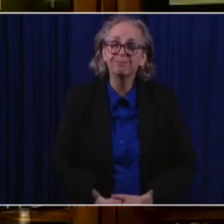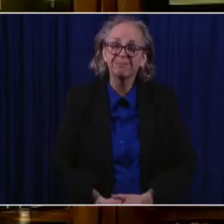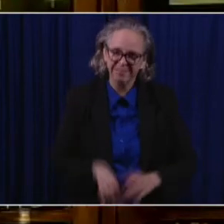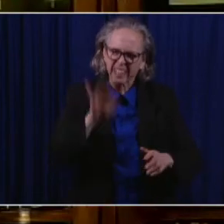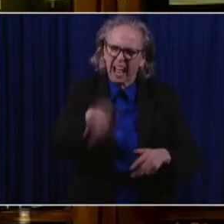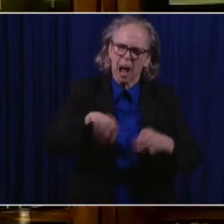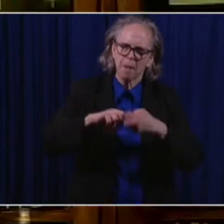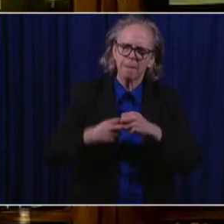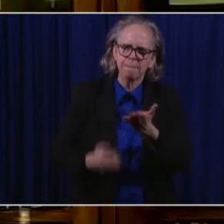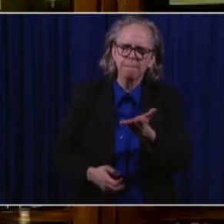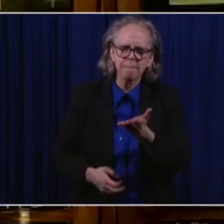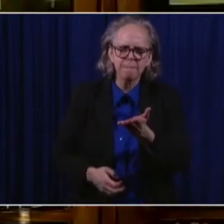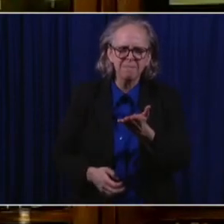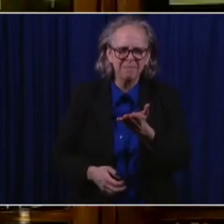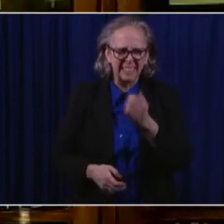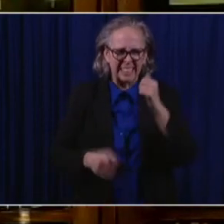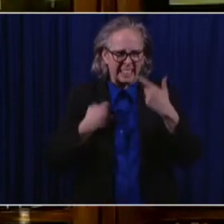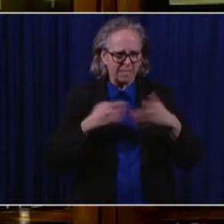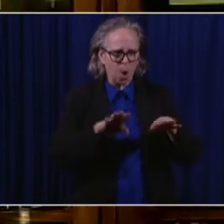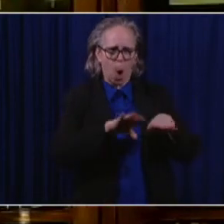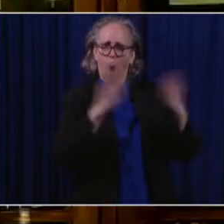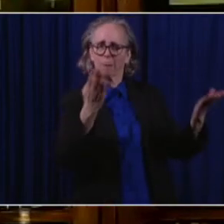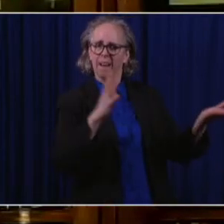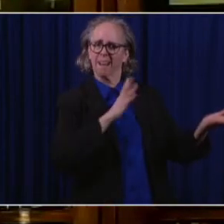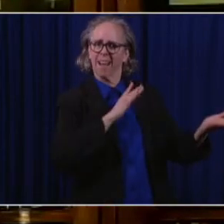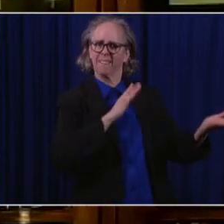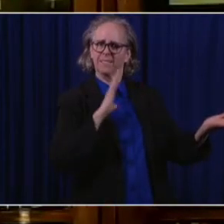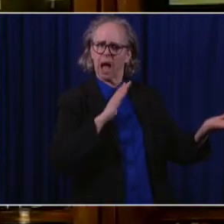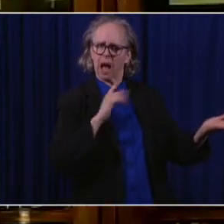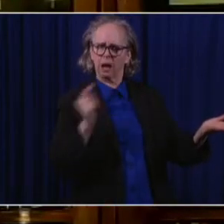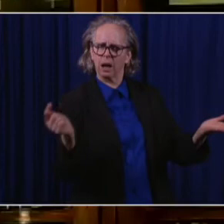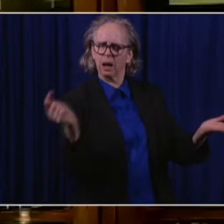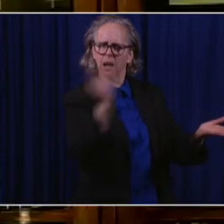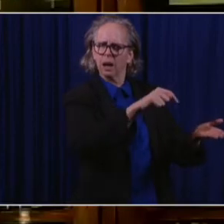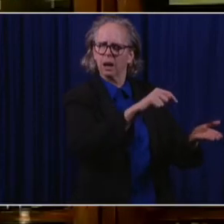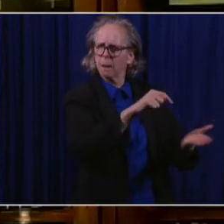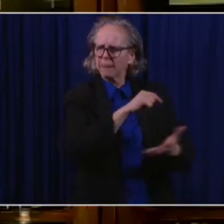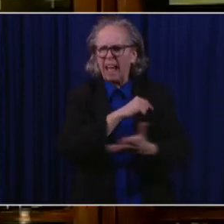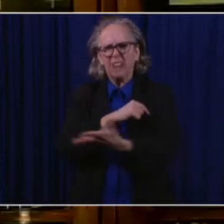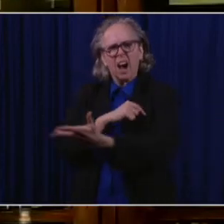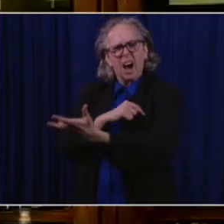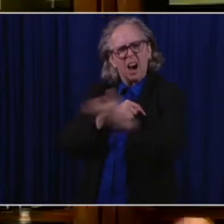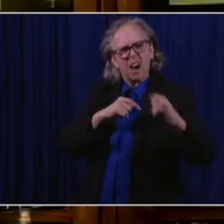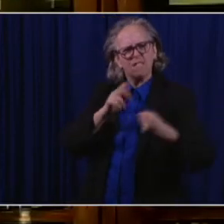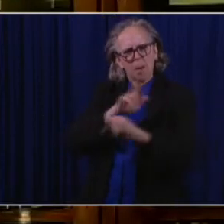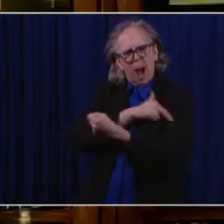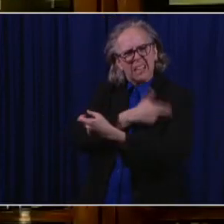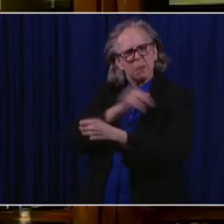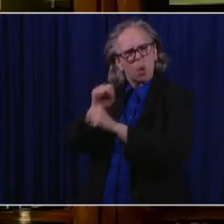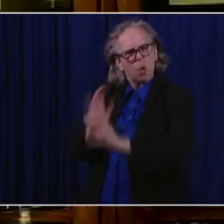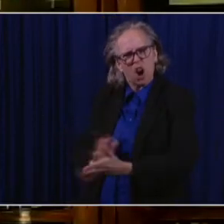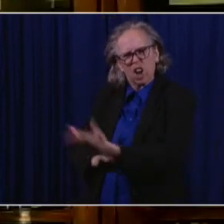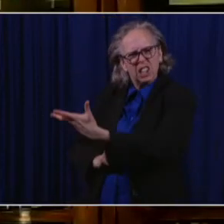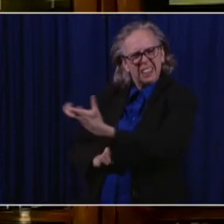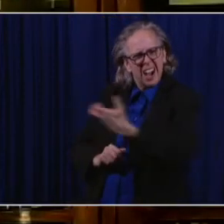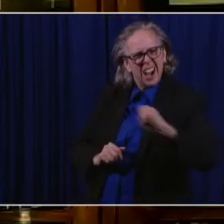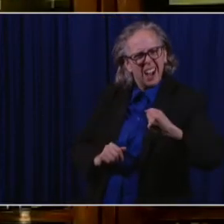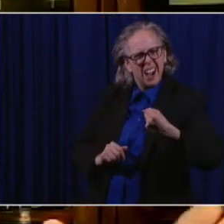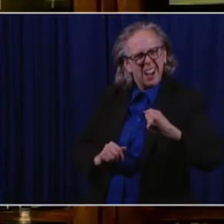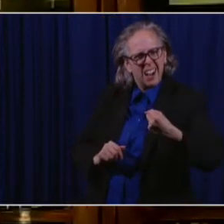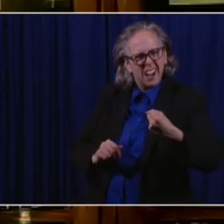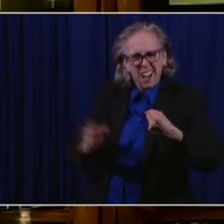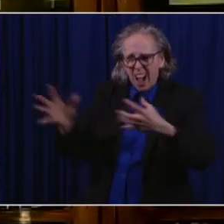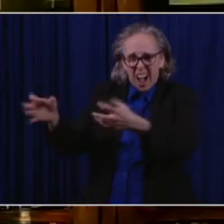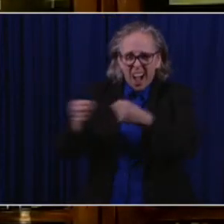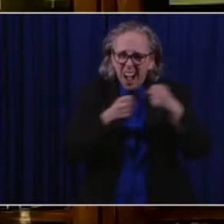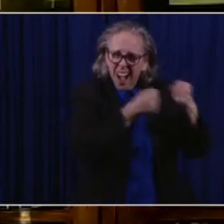those people to work there by essentially closing down nearly everything else that our system does that's not taking care of patients in the hospital